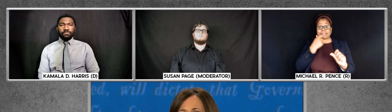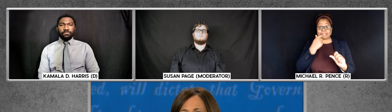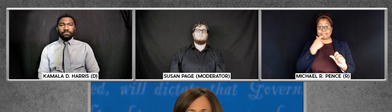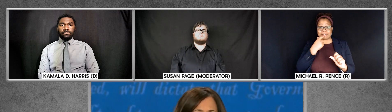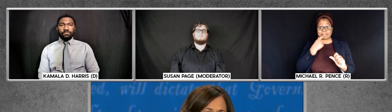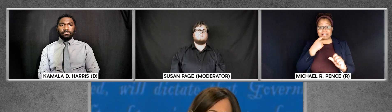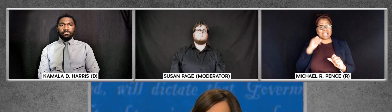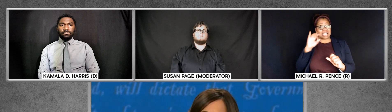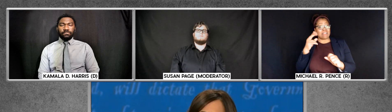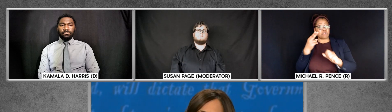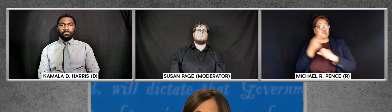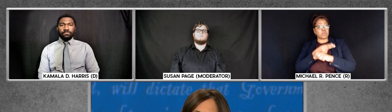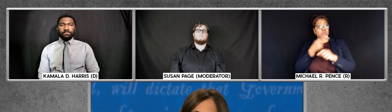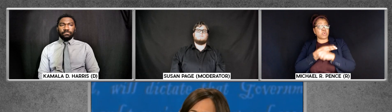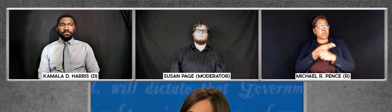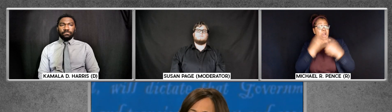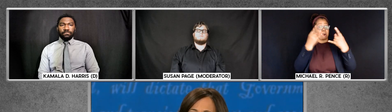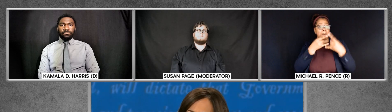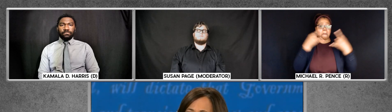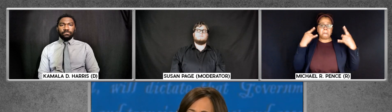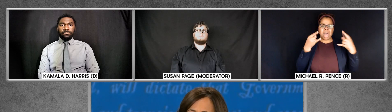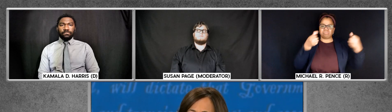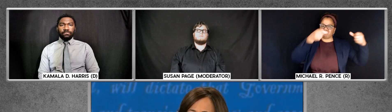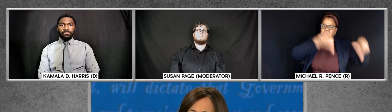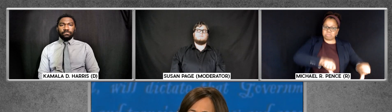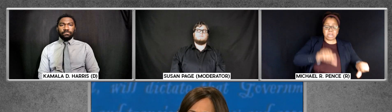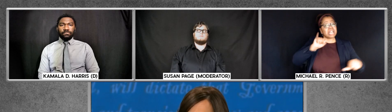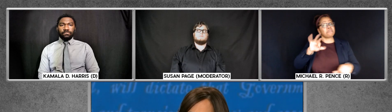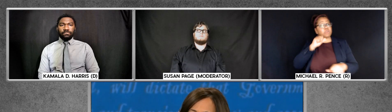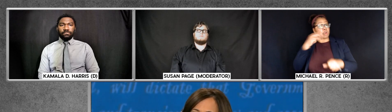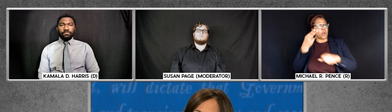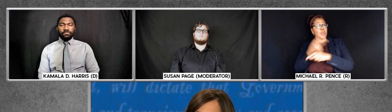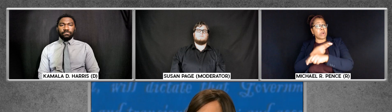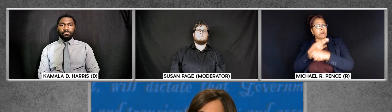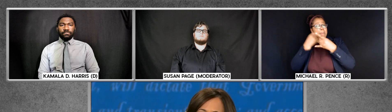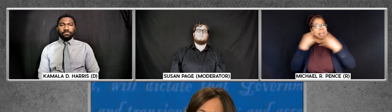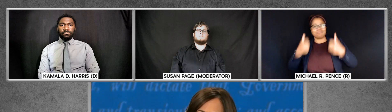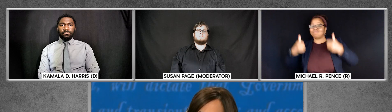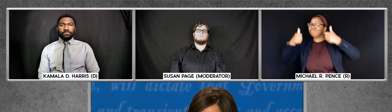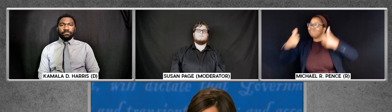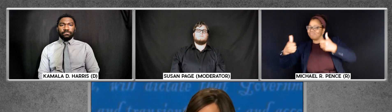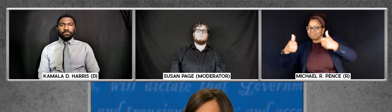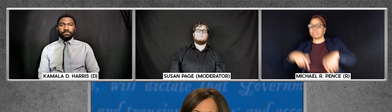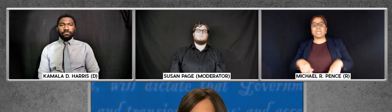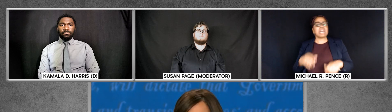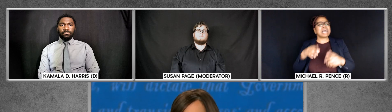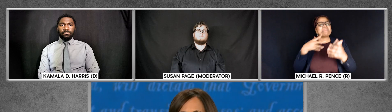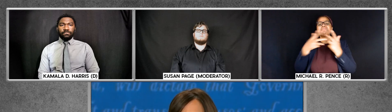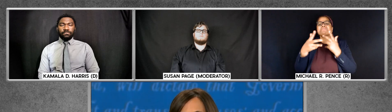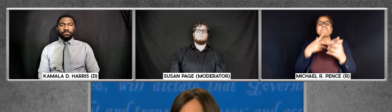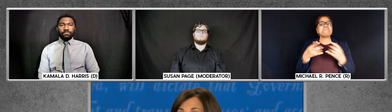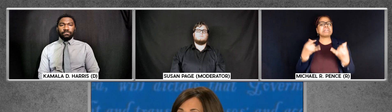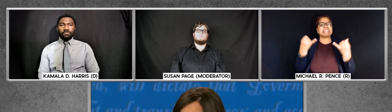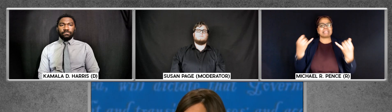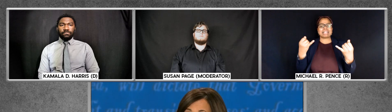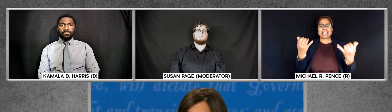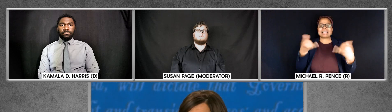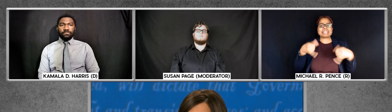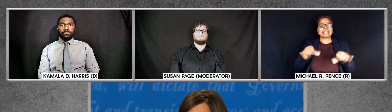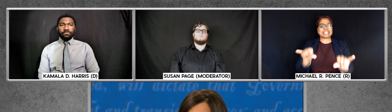wear a mask, you're on the other side of his ledger if you don't. And in spite of all of that, today they still don't have